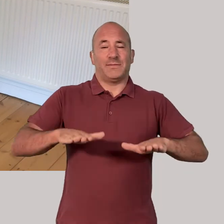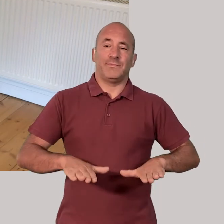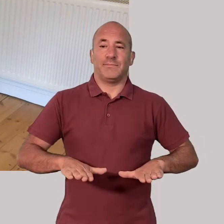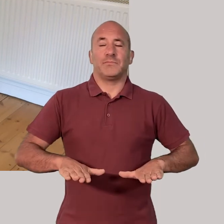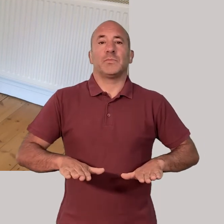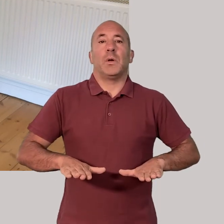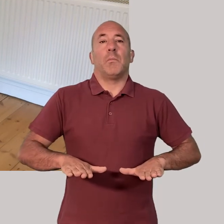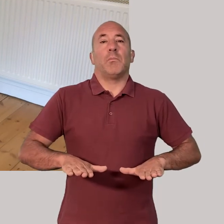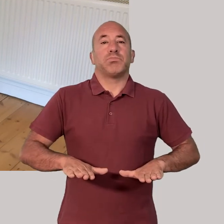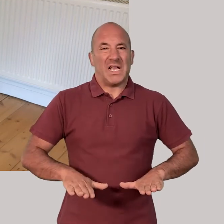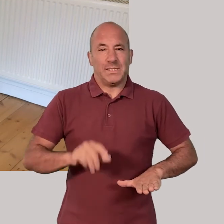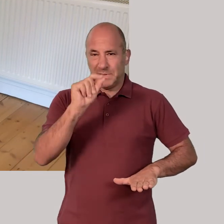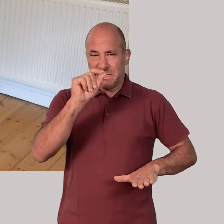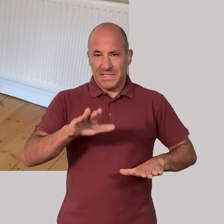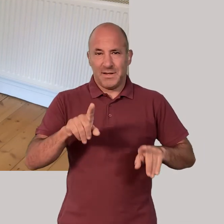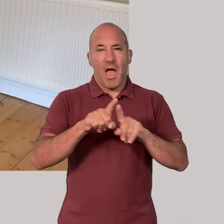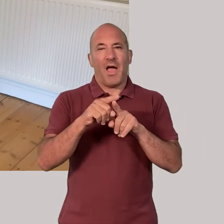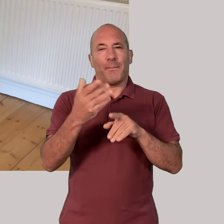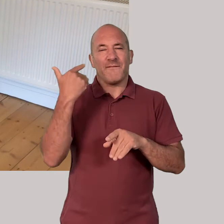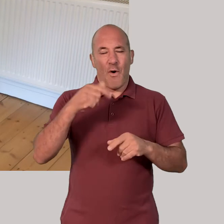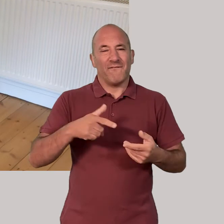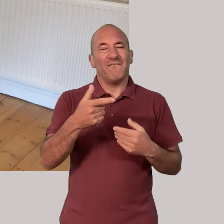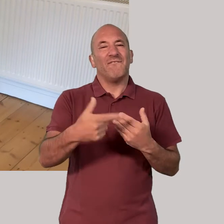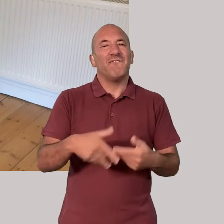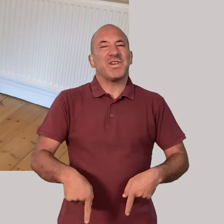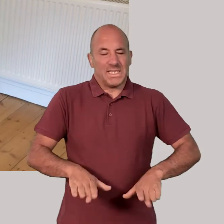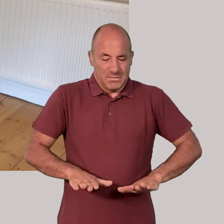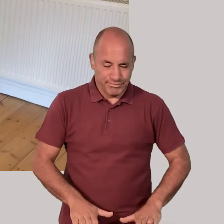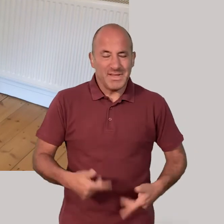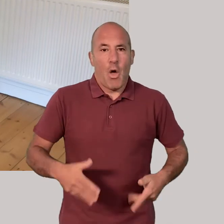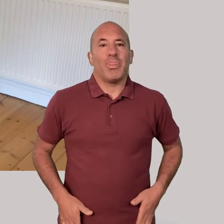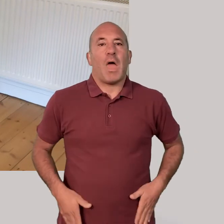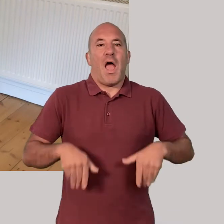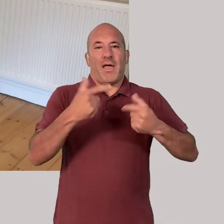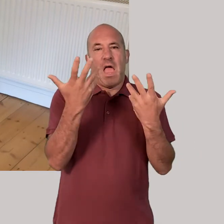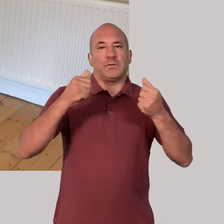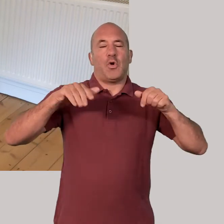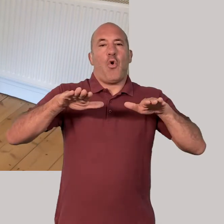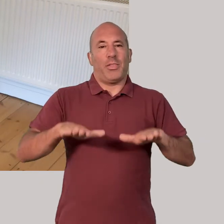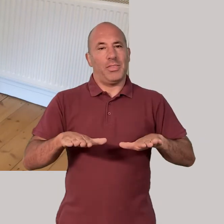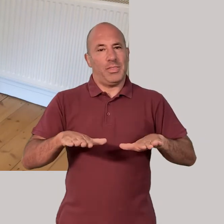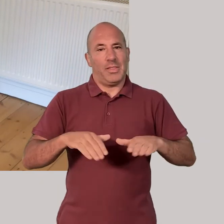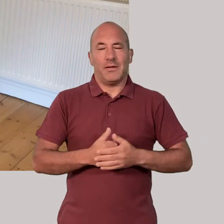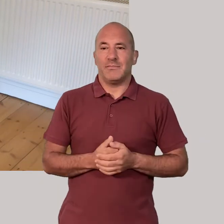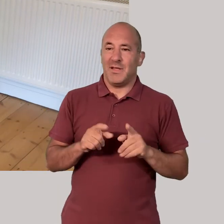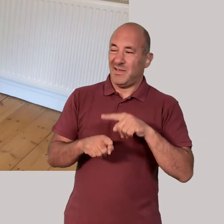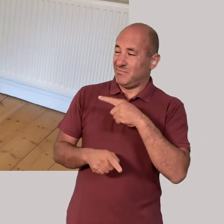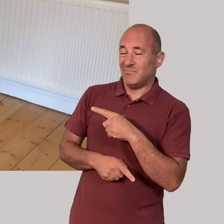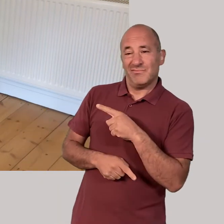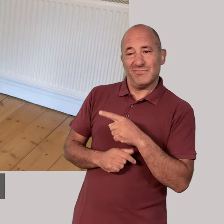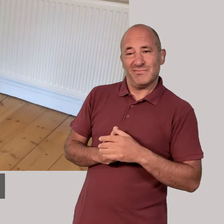Pressing your hands down now against your thighs, a little bit like you did with your feet in the last